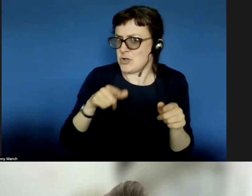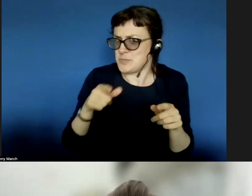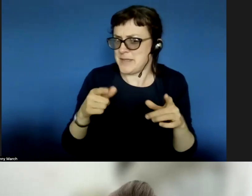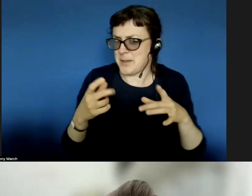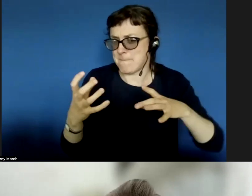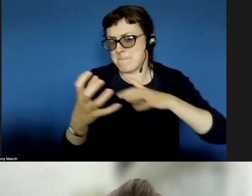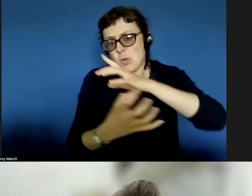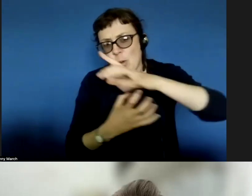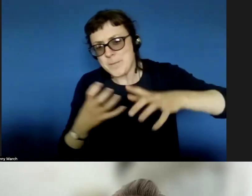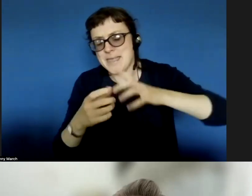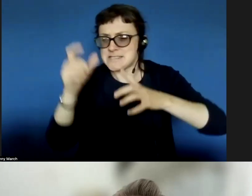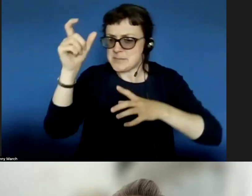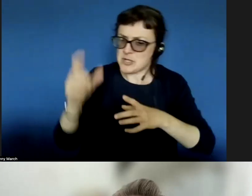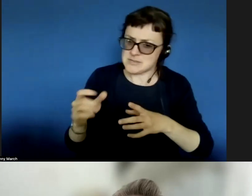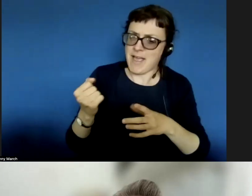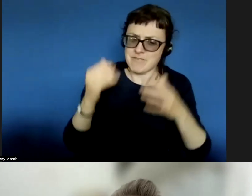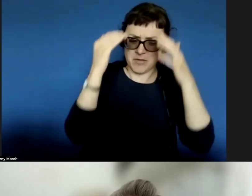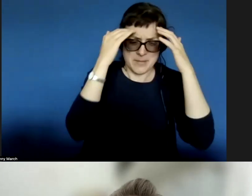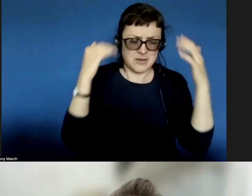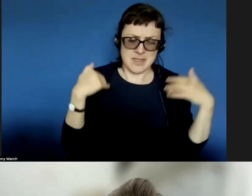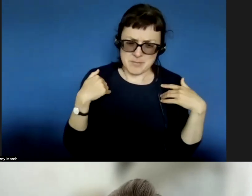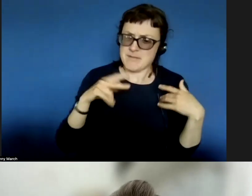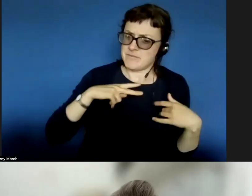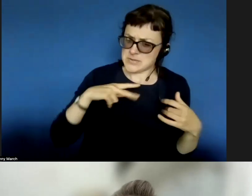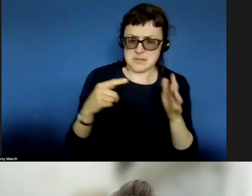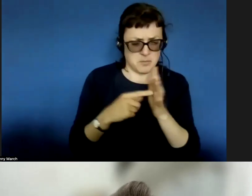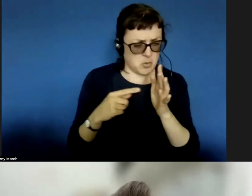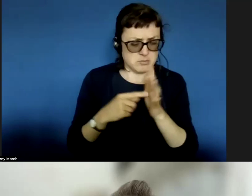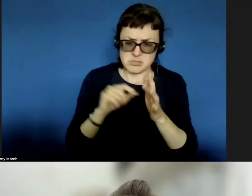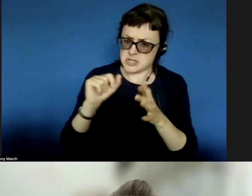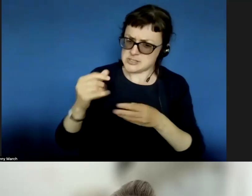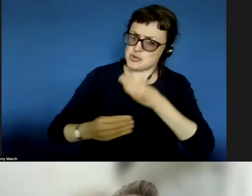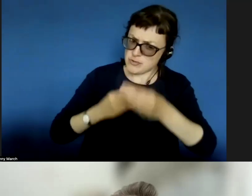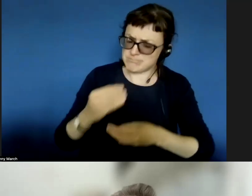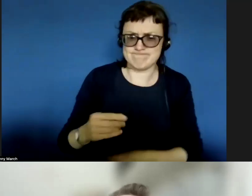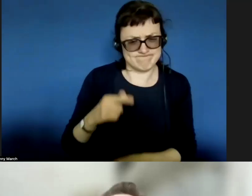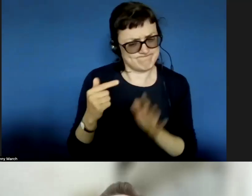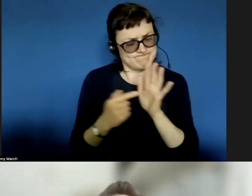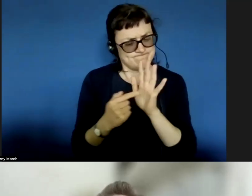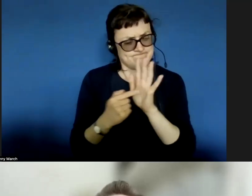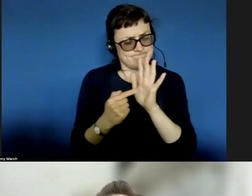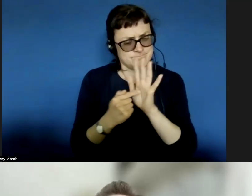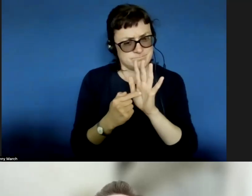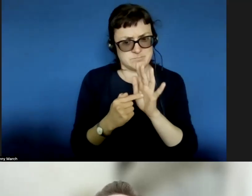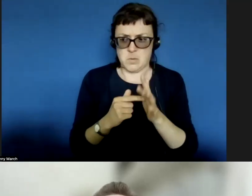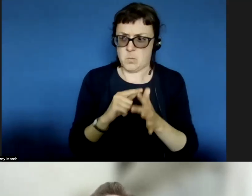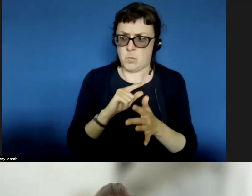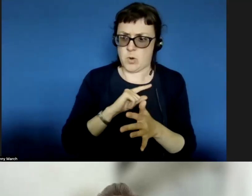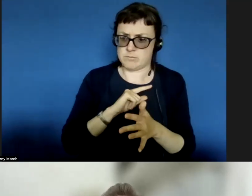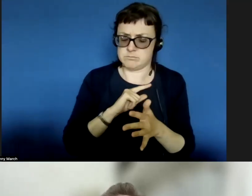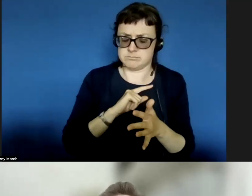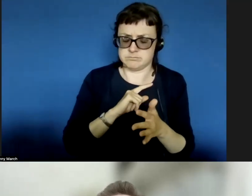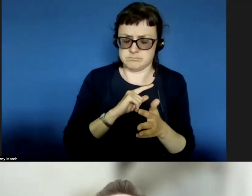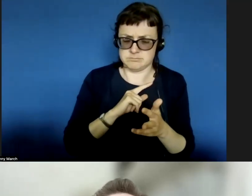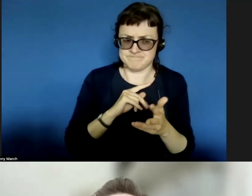illness, and her voice is still important. Her stories are still important. And why do we have to, why is